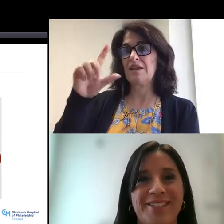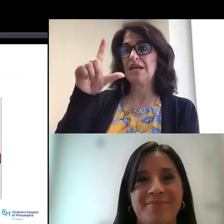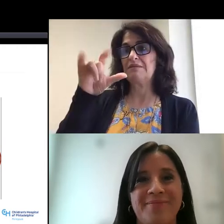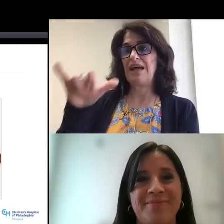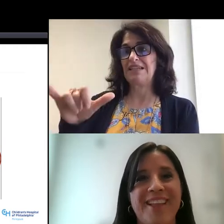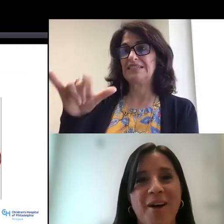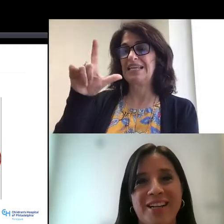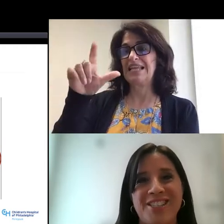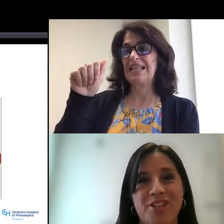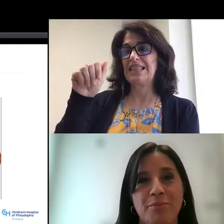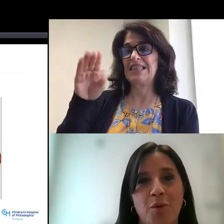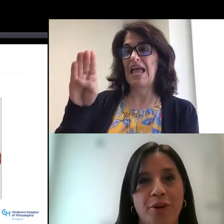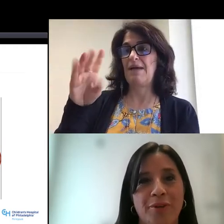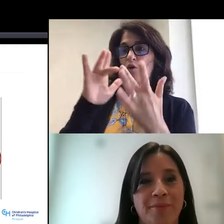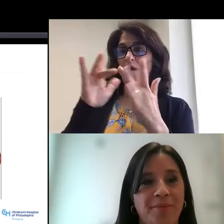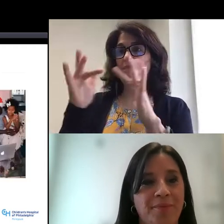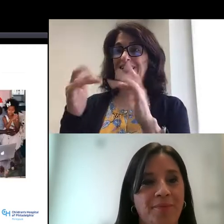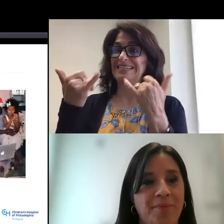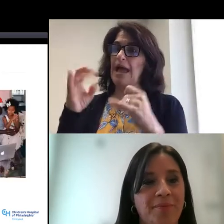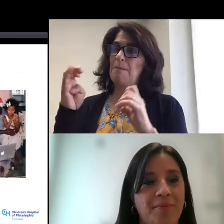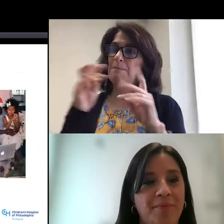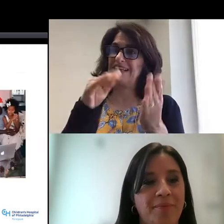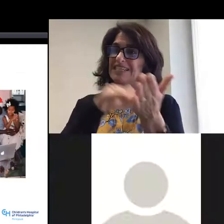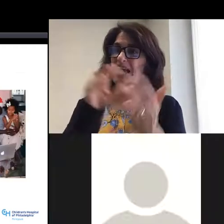website. Now back to Dr. McWhorter.